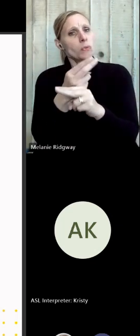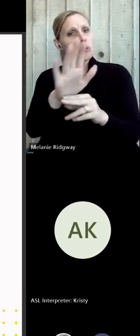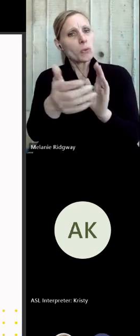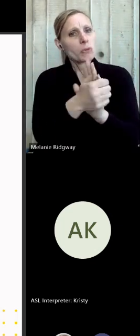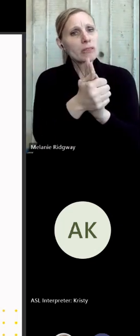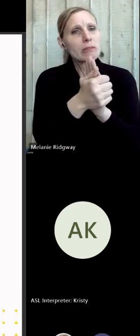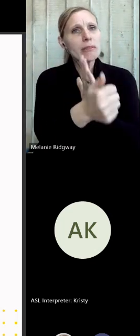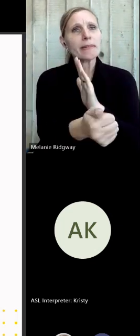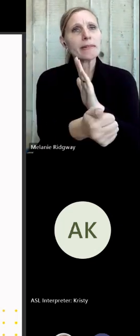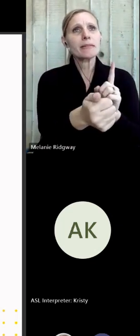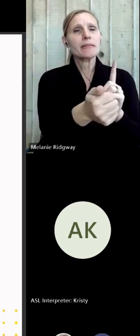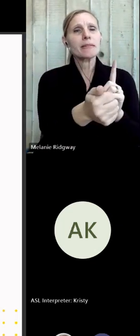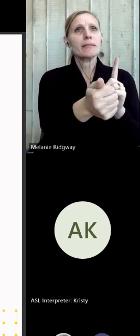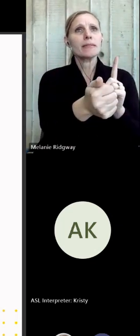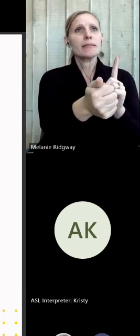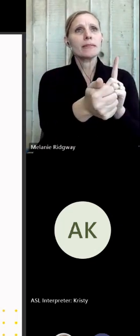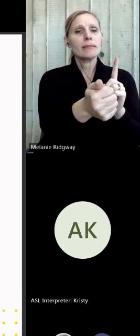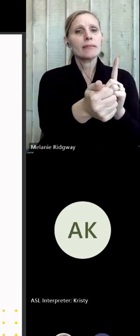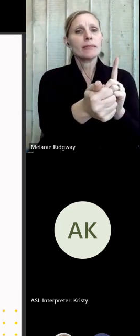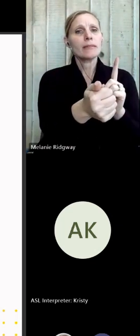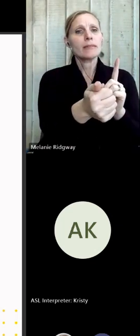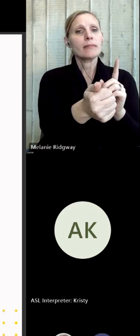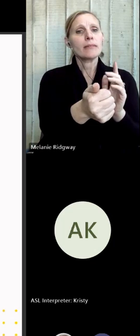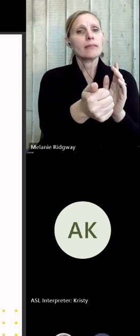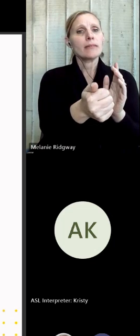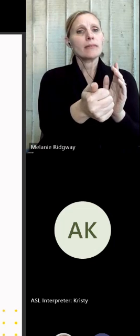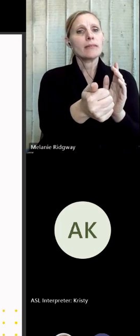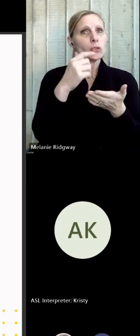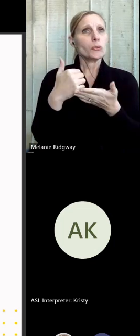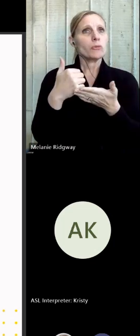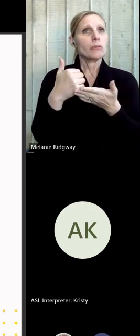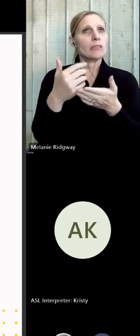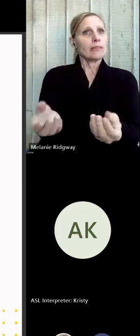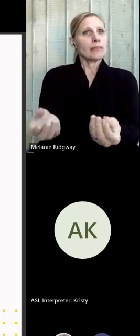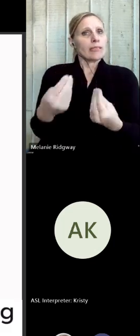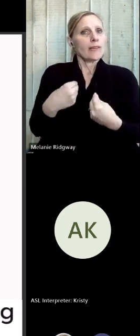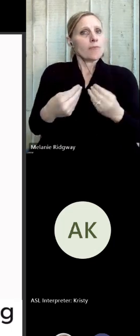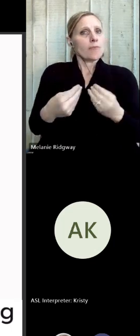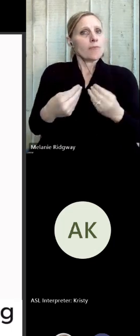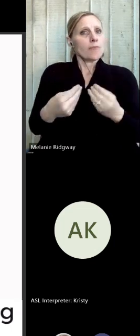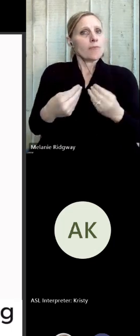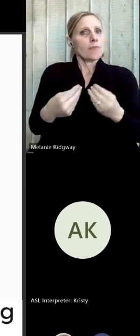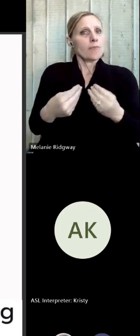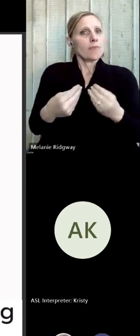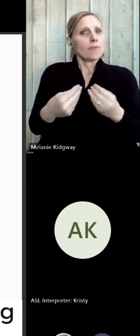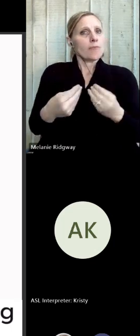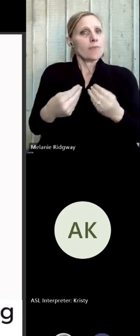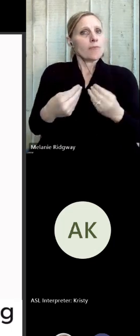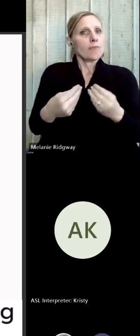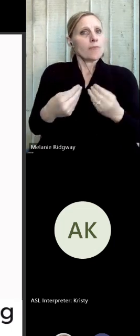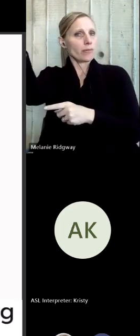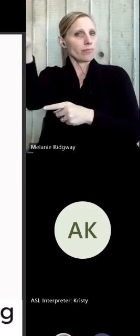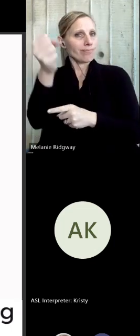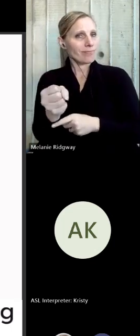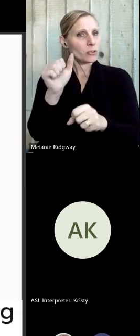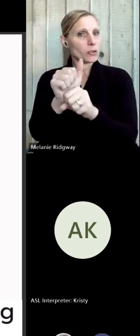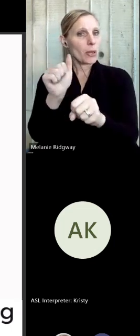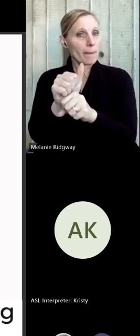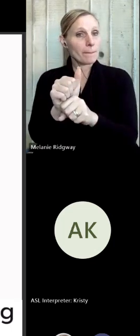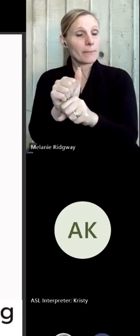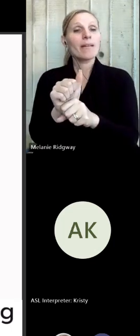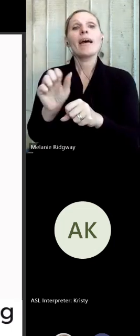to accelerate my own career journey? Here's an example. I